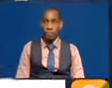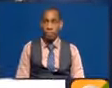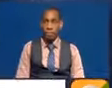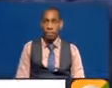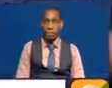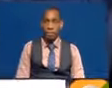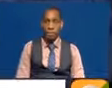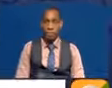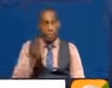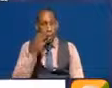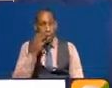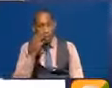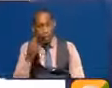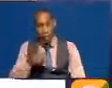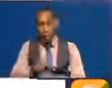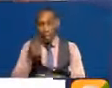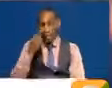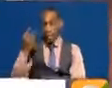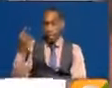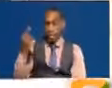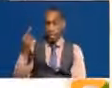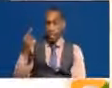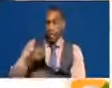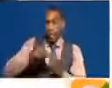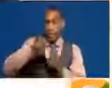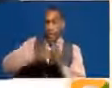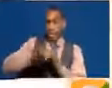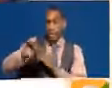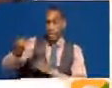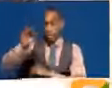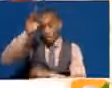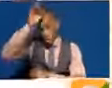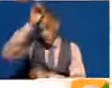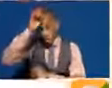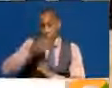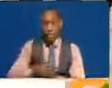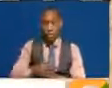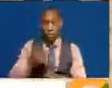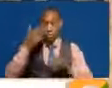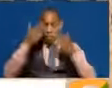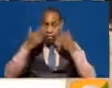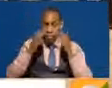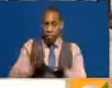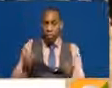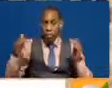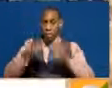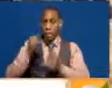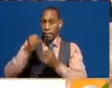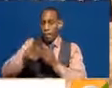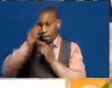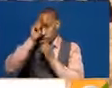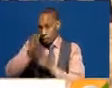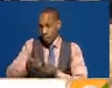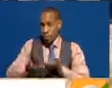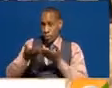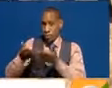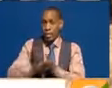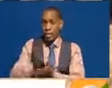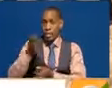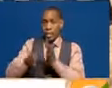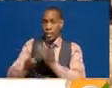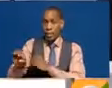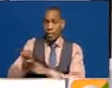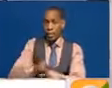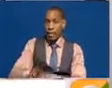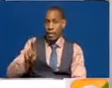A somber mood at Muuani village in Mwala, Machakos County. Mourners gathered to pay their last respects to the Embakasi